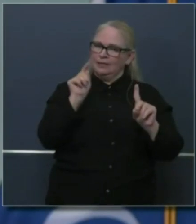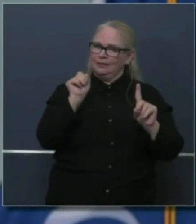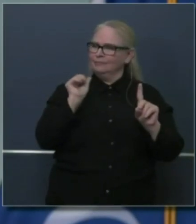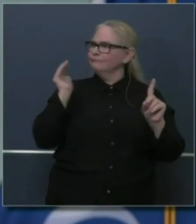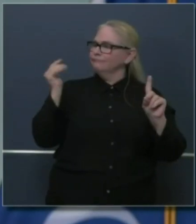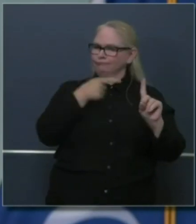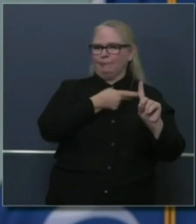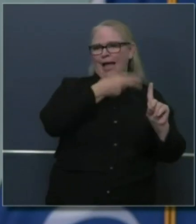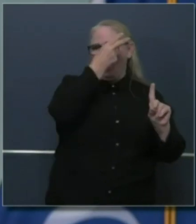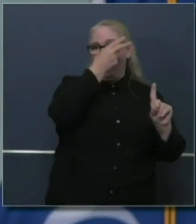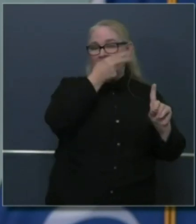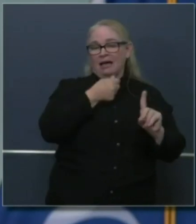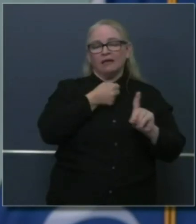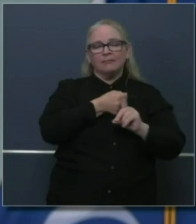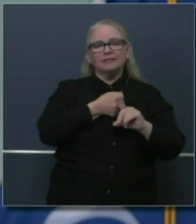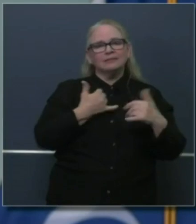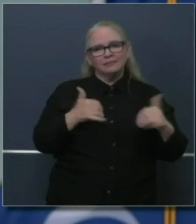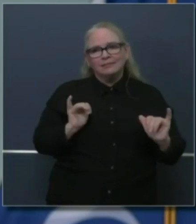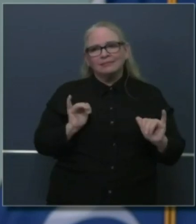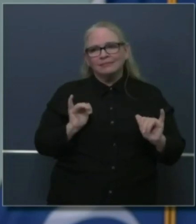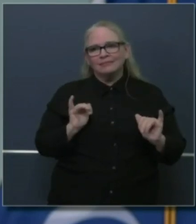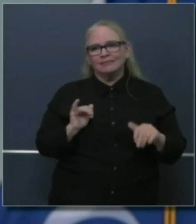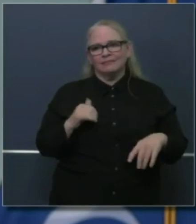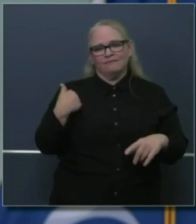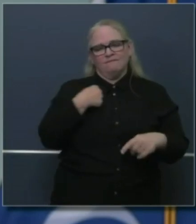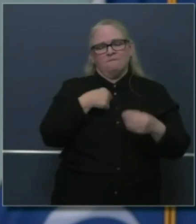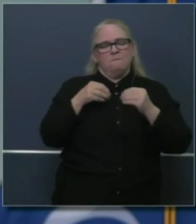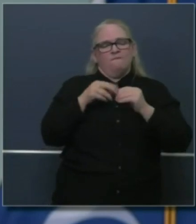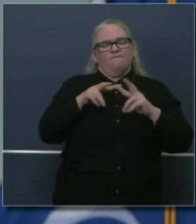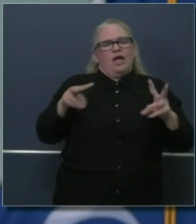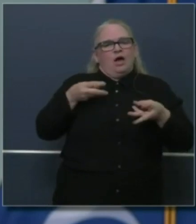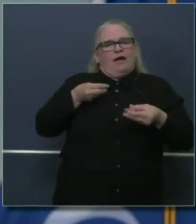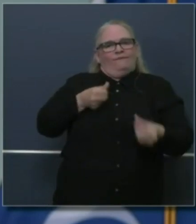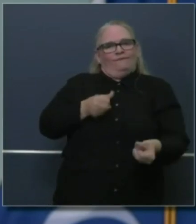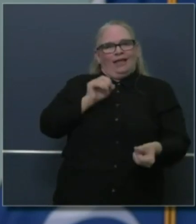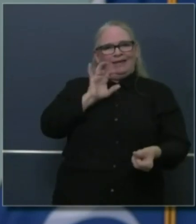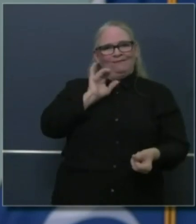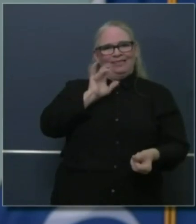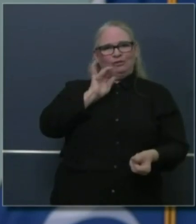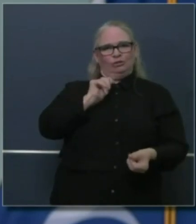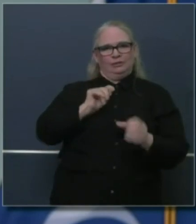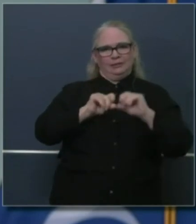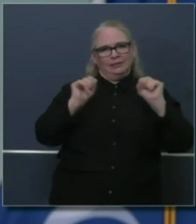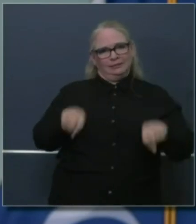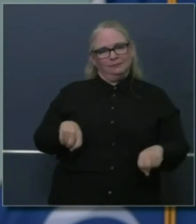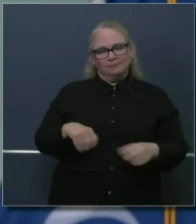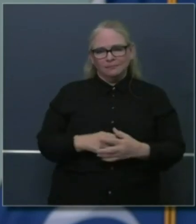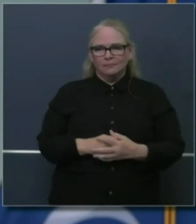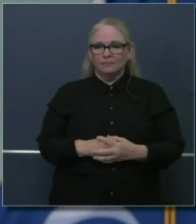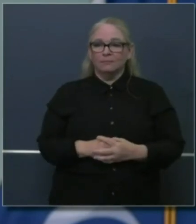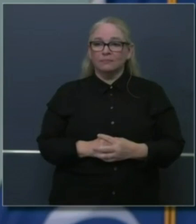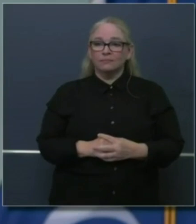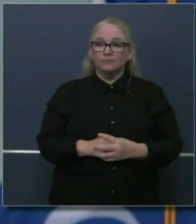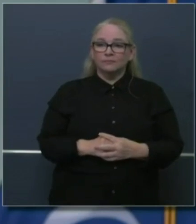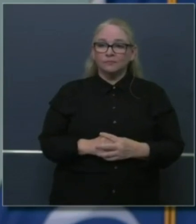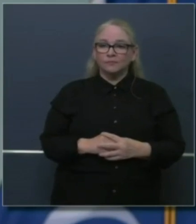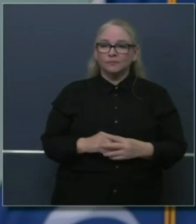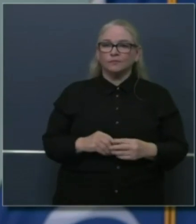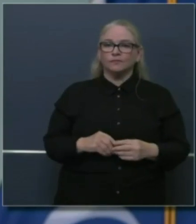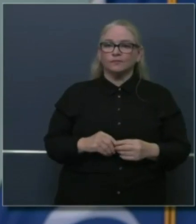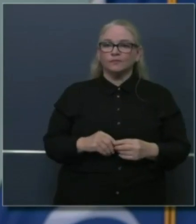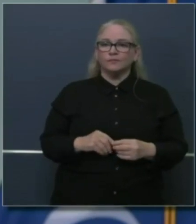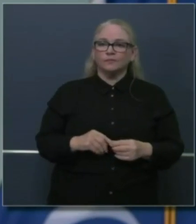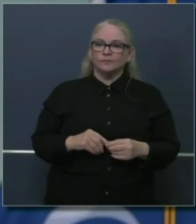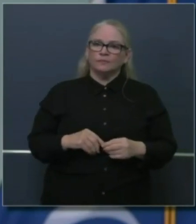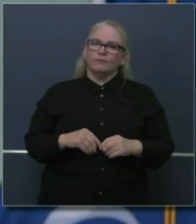counties, in profound and significant ways. So again, this is not a cry by any stretch. We're